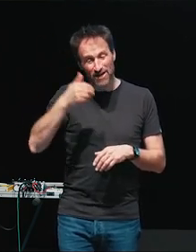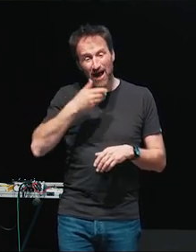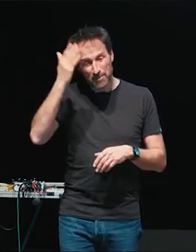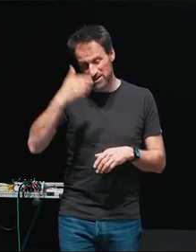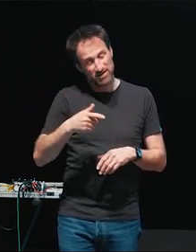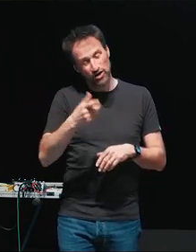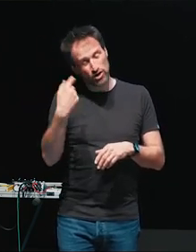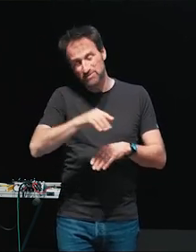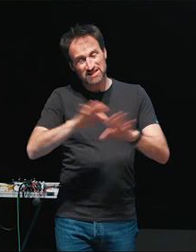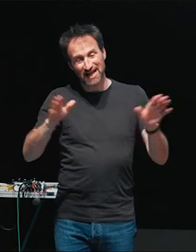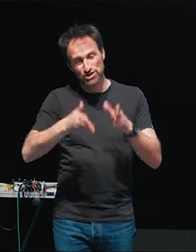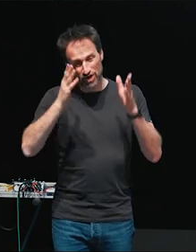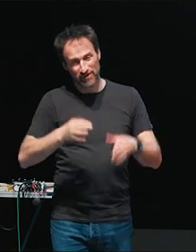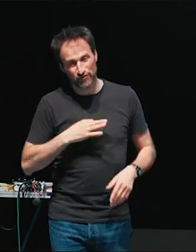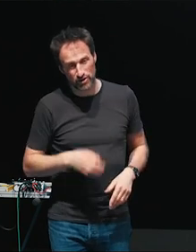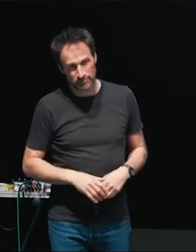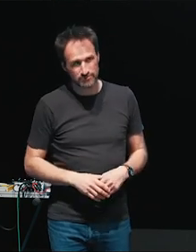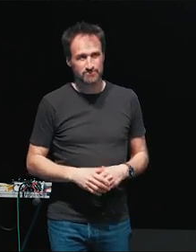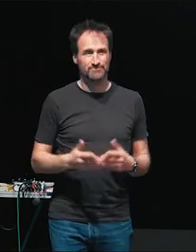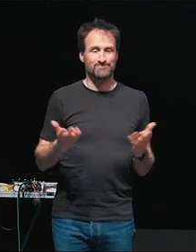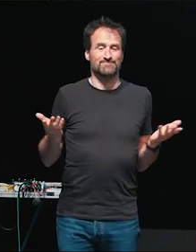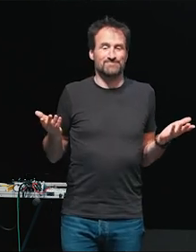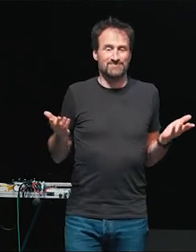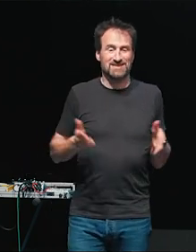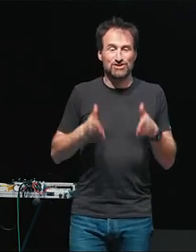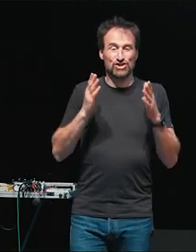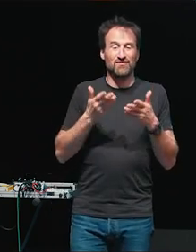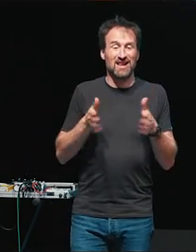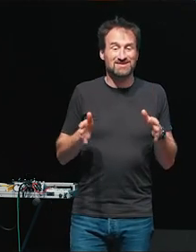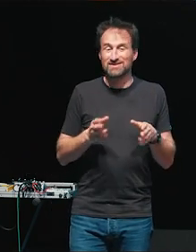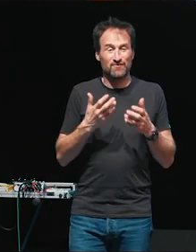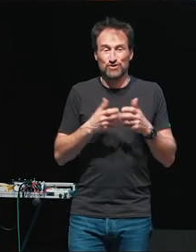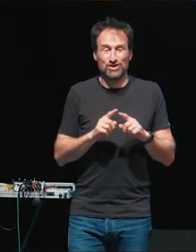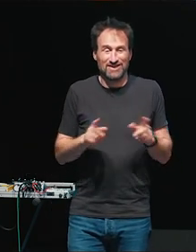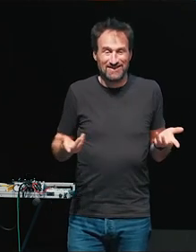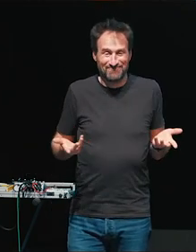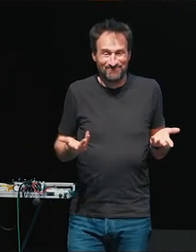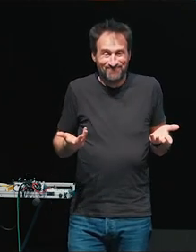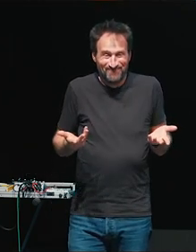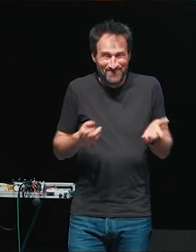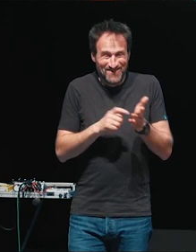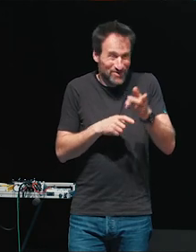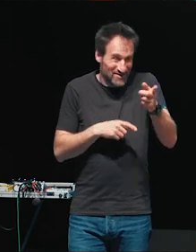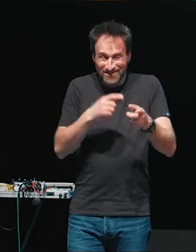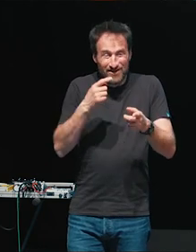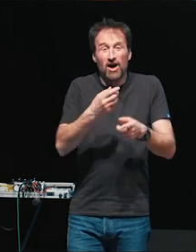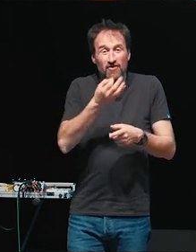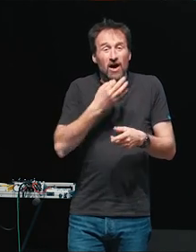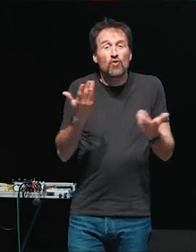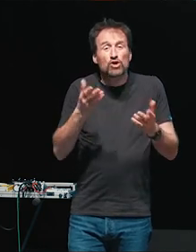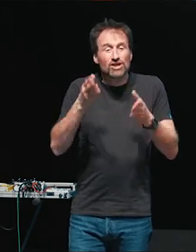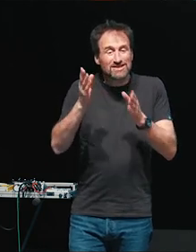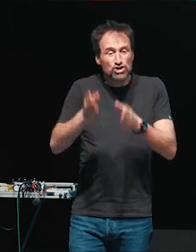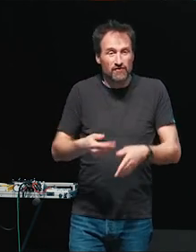sorry. You have no idea where your server for serverless is hosted. So for all those applications where your data should be